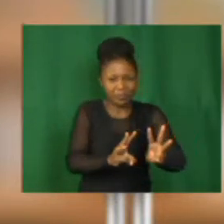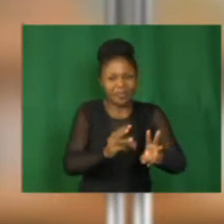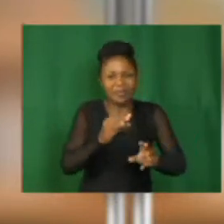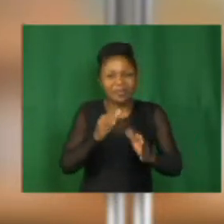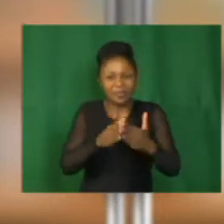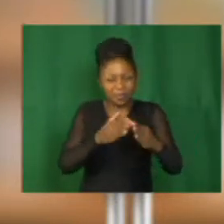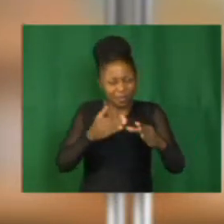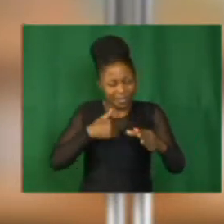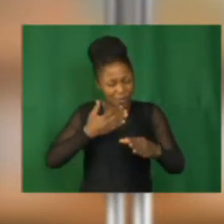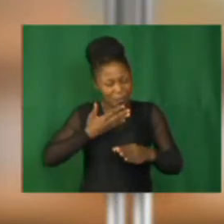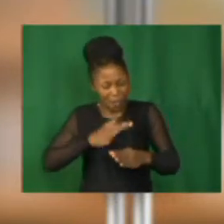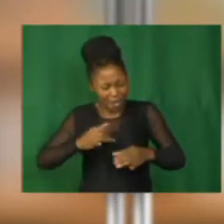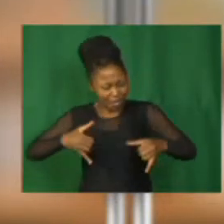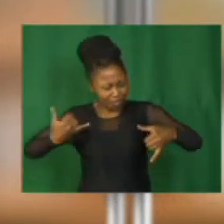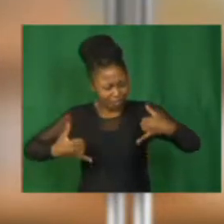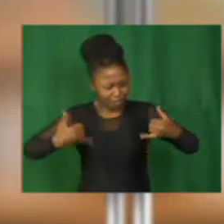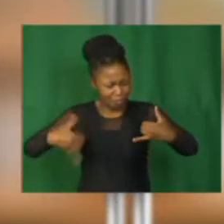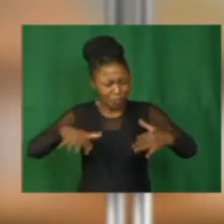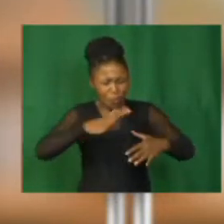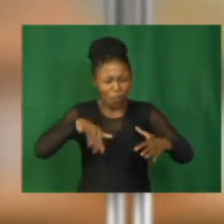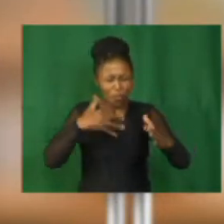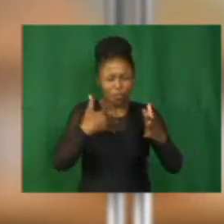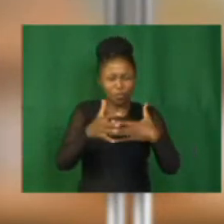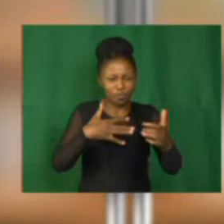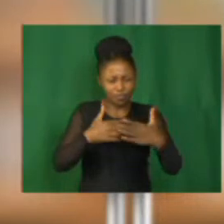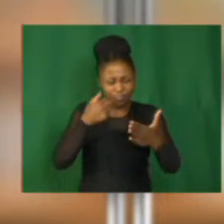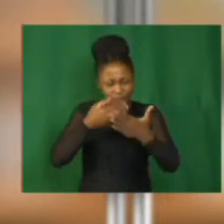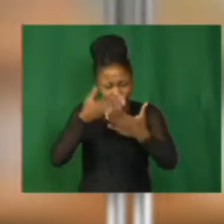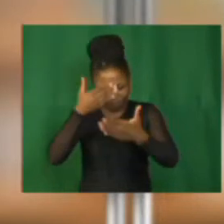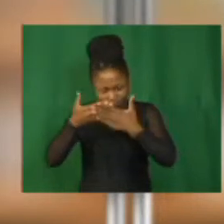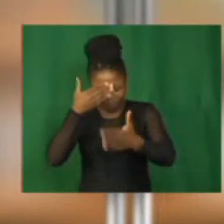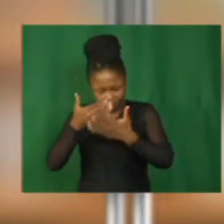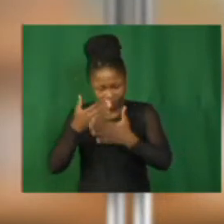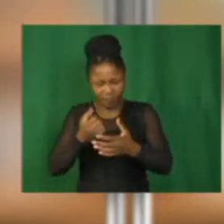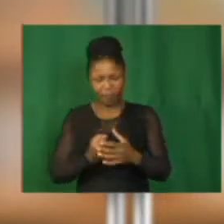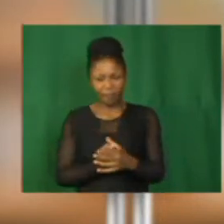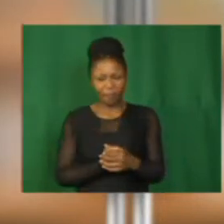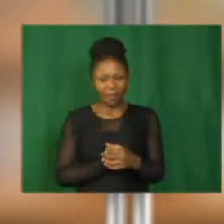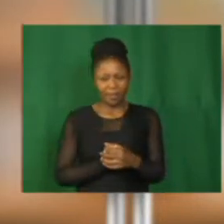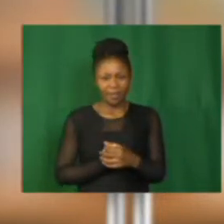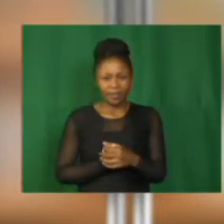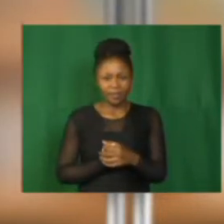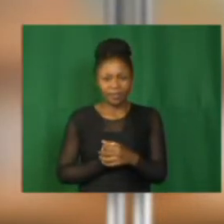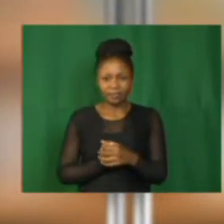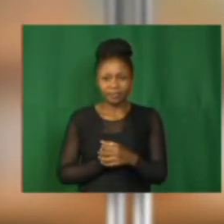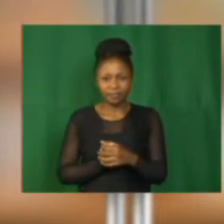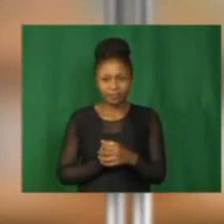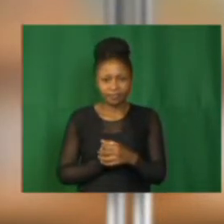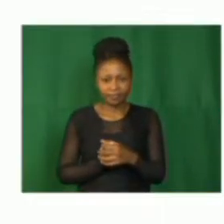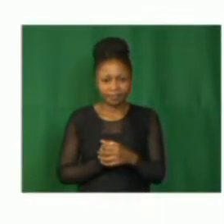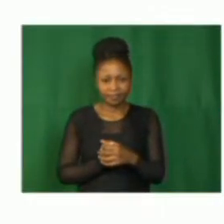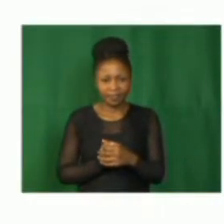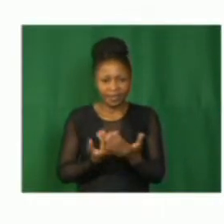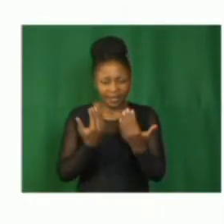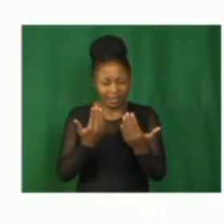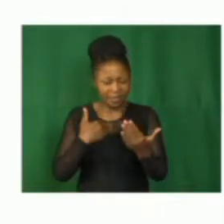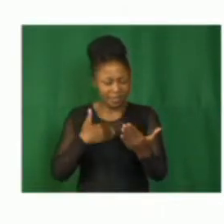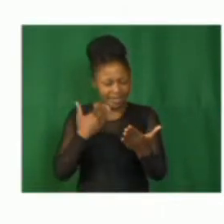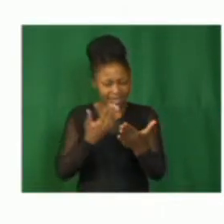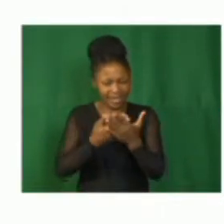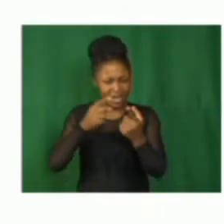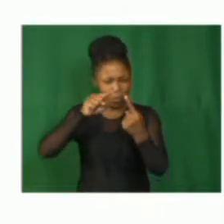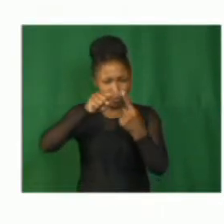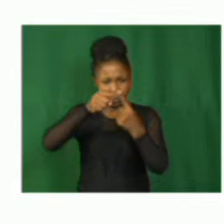are reading. Now, first, before we can continue, let us look at the objectives